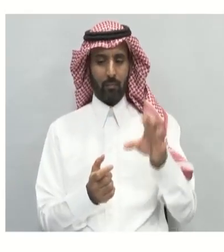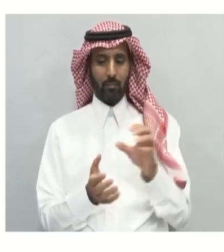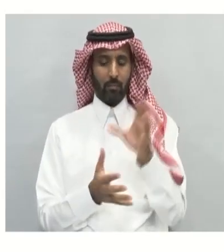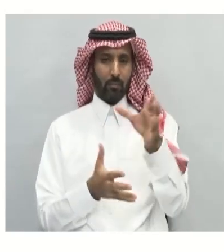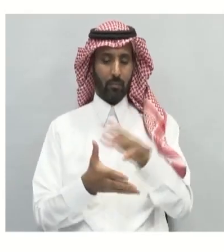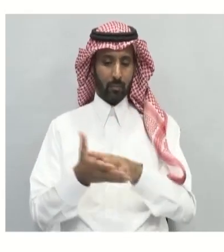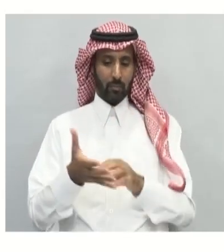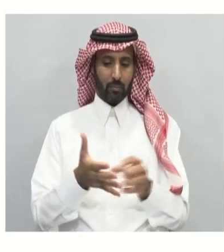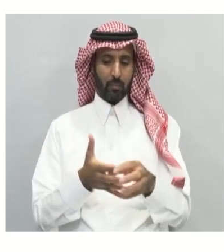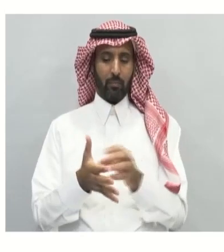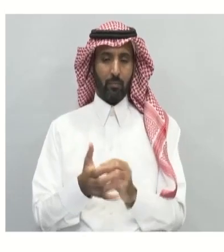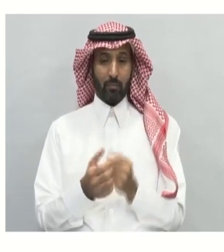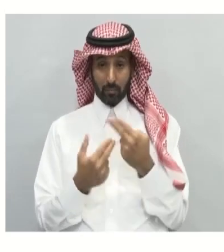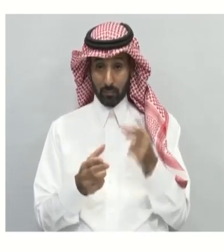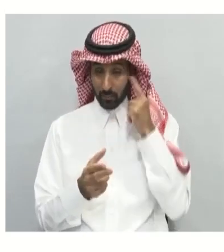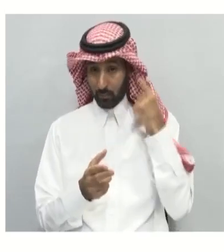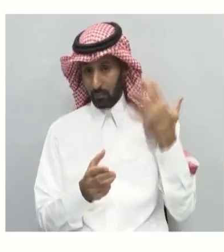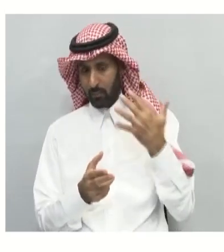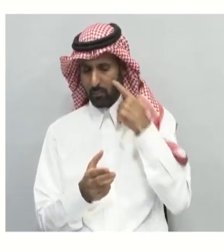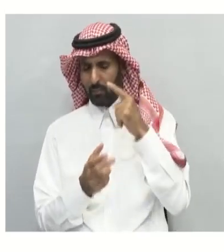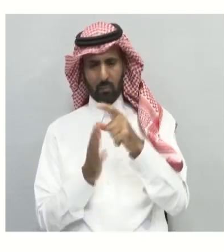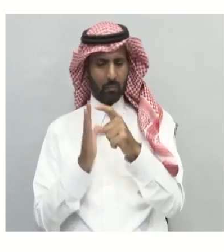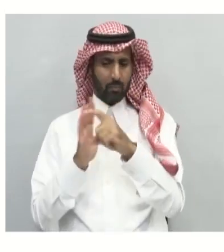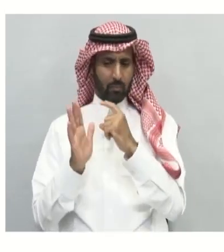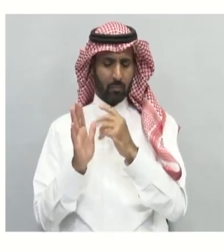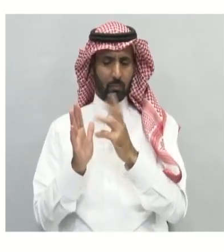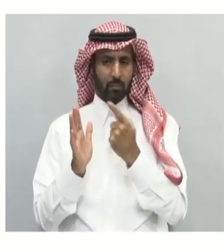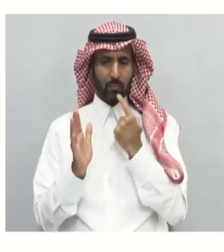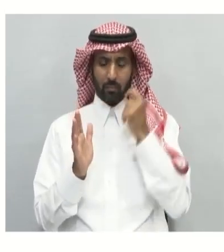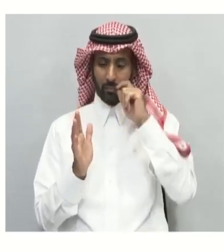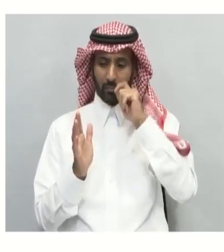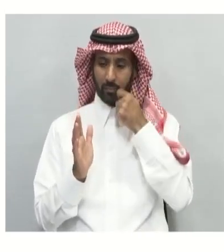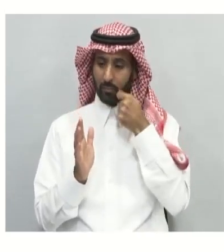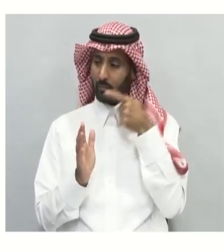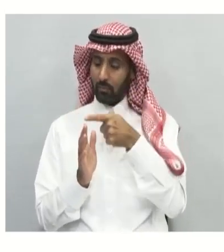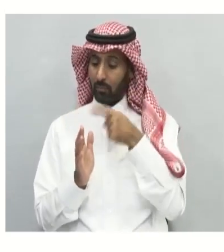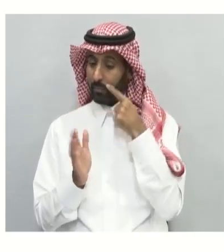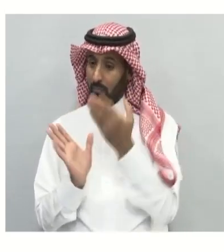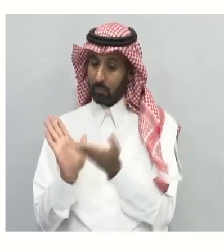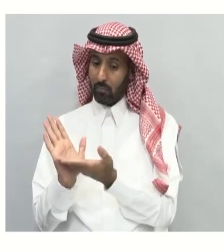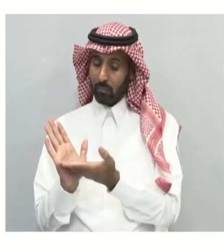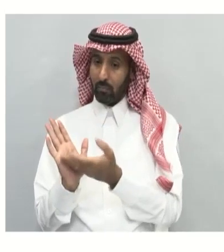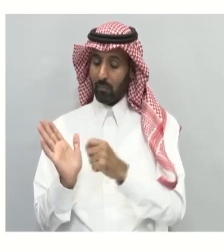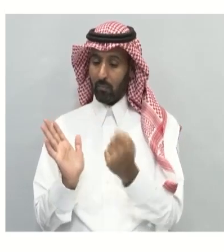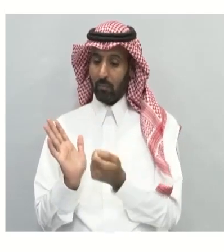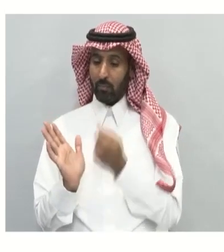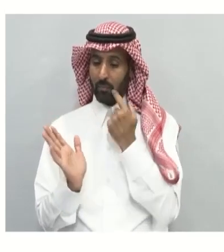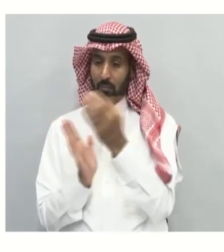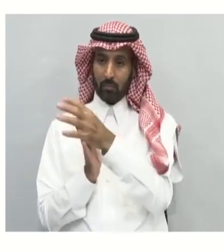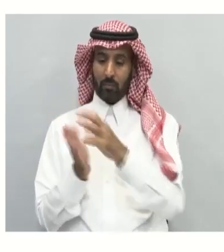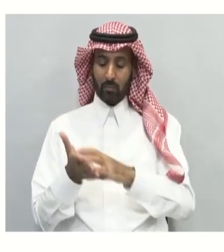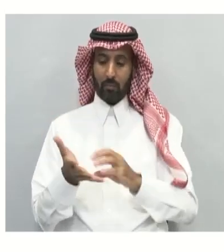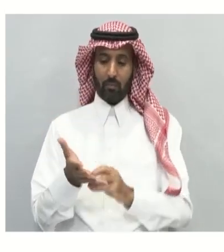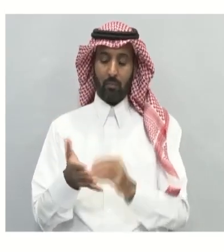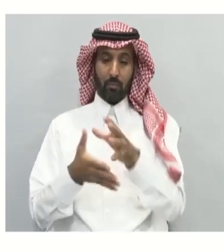At the beginning in here, imagine the topics that he will present and write them in the chart.